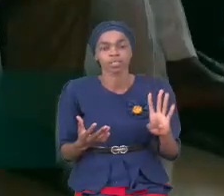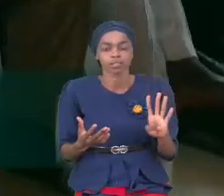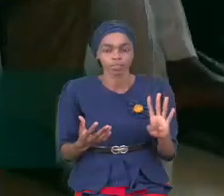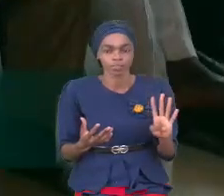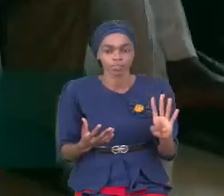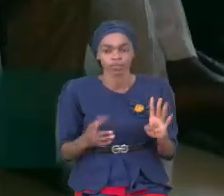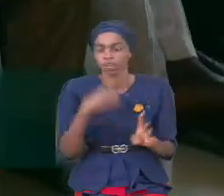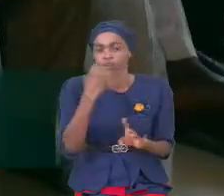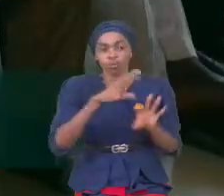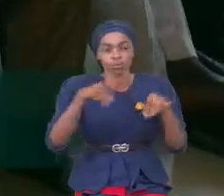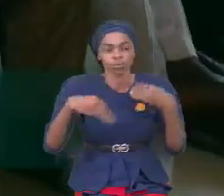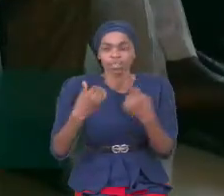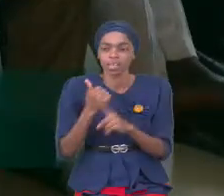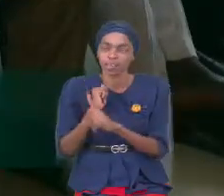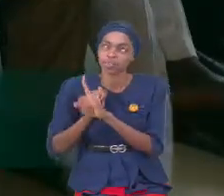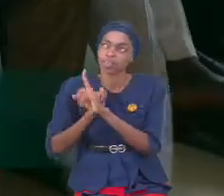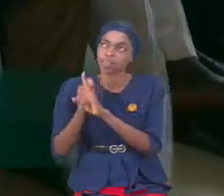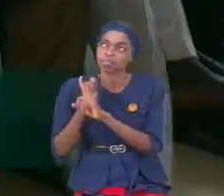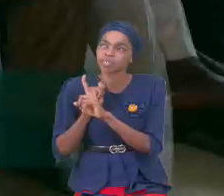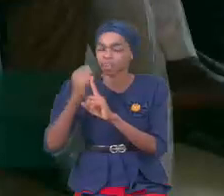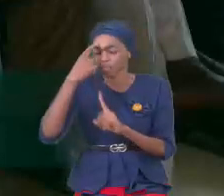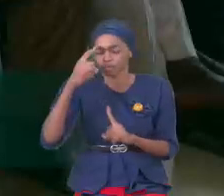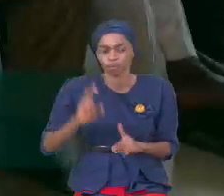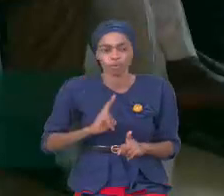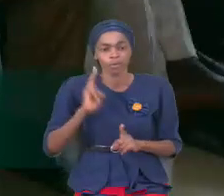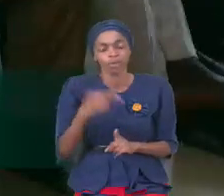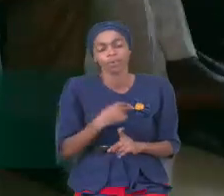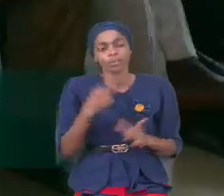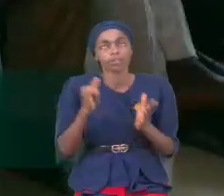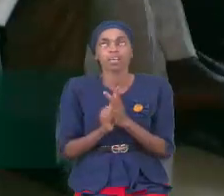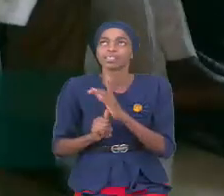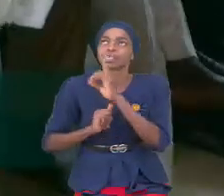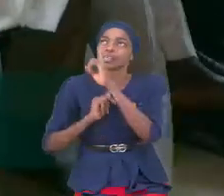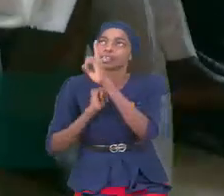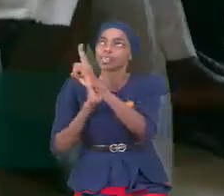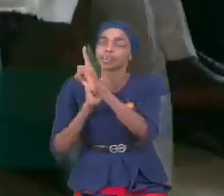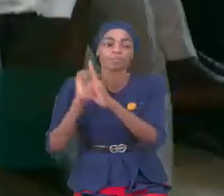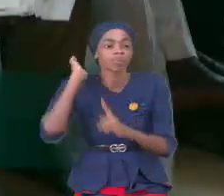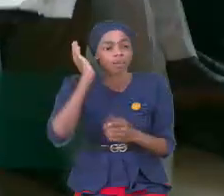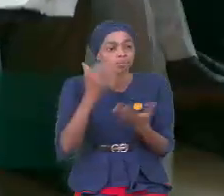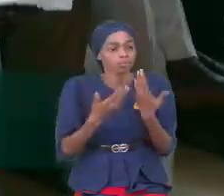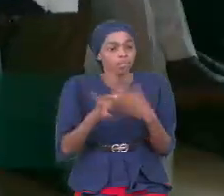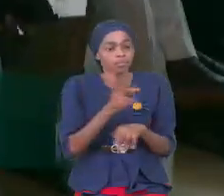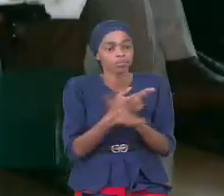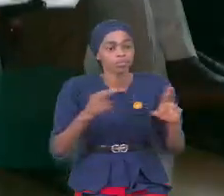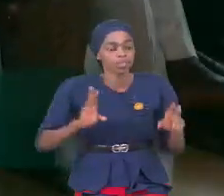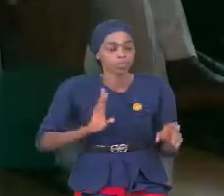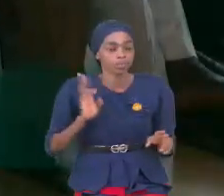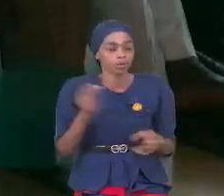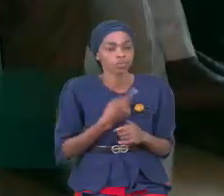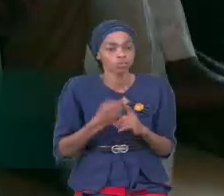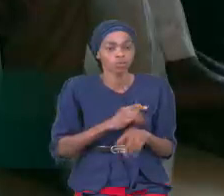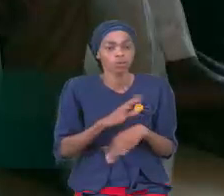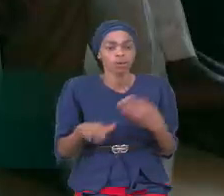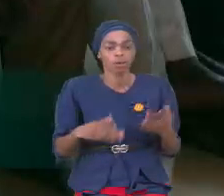for us, that he might redeem us from all iniquity and purify unto himself